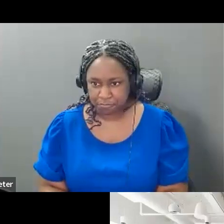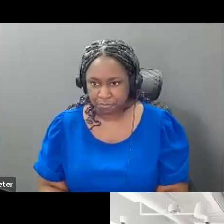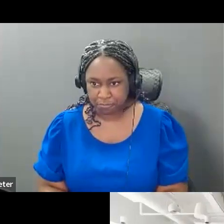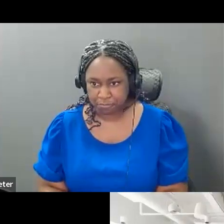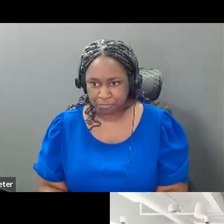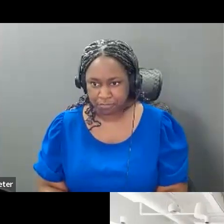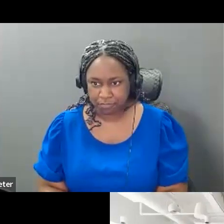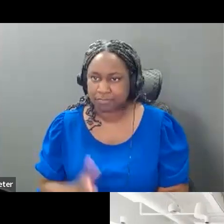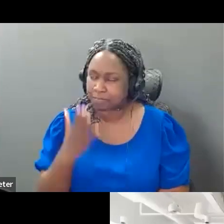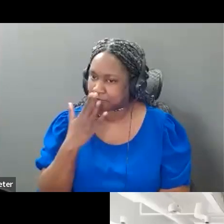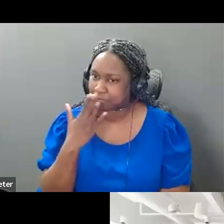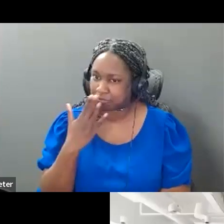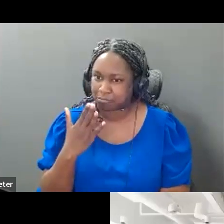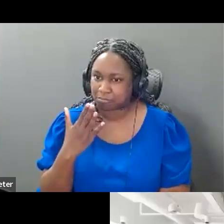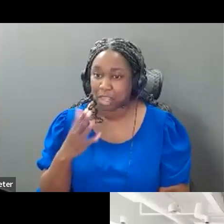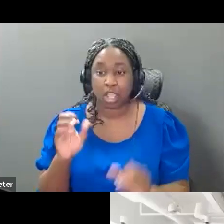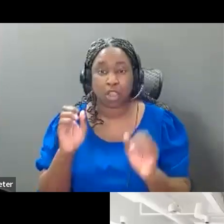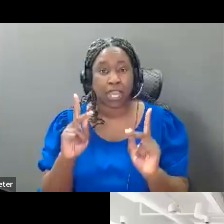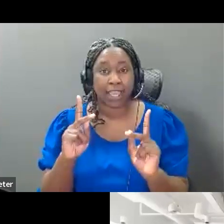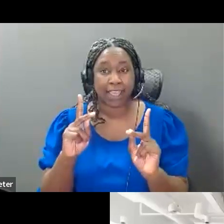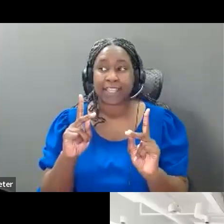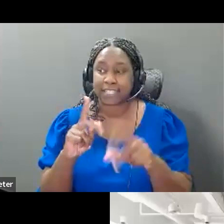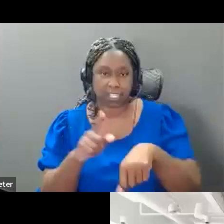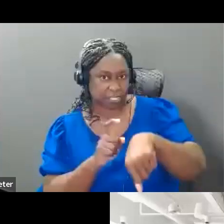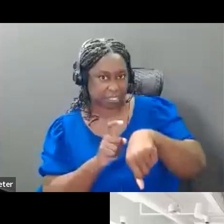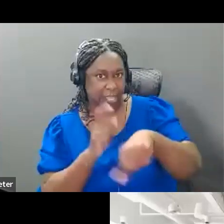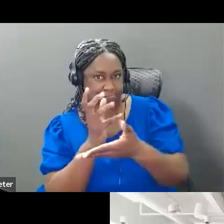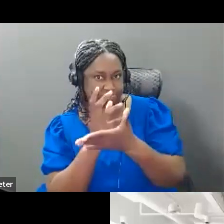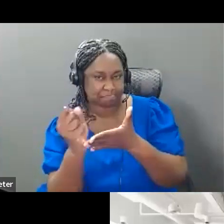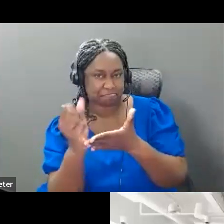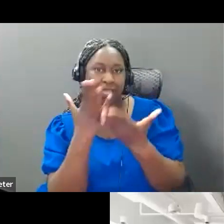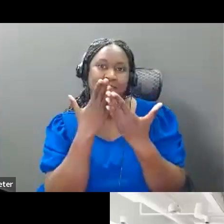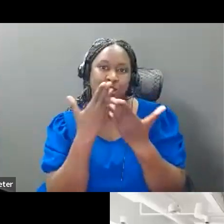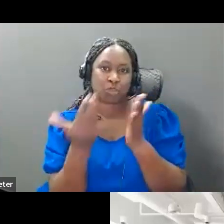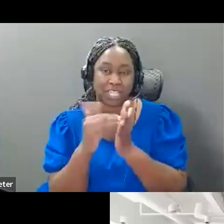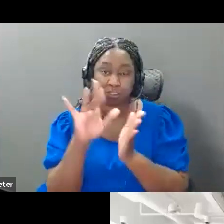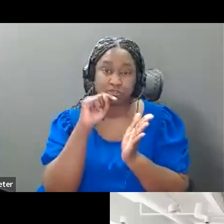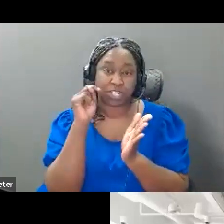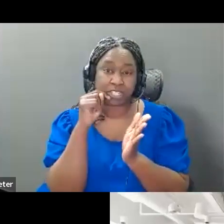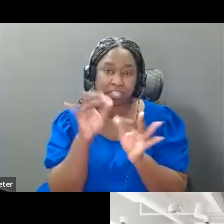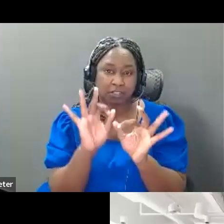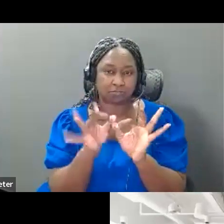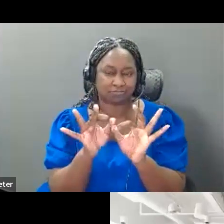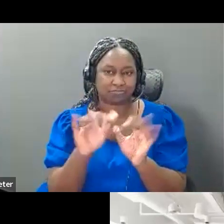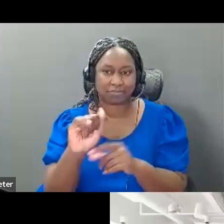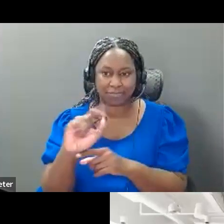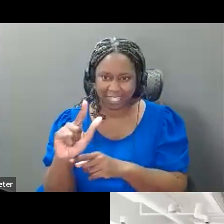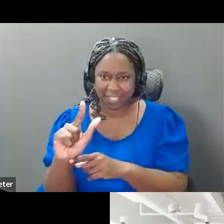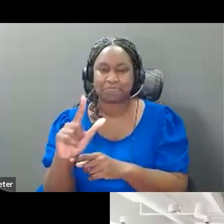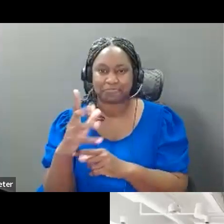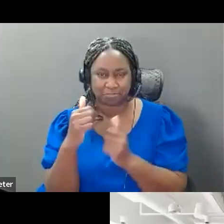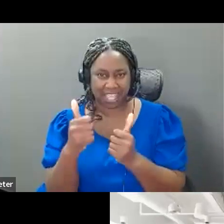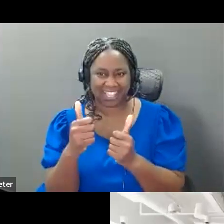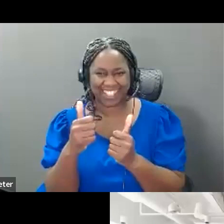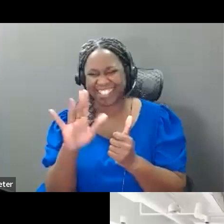Gotcha. Thank you very, very much. All right, gang. Hey, listen, we're right up at the top of the hour. I do want to say thank you again to Teresa for providing ASL services and for bearing with